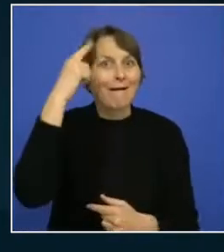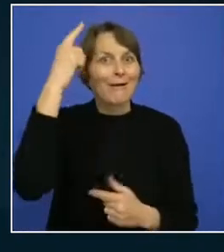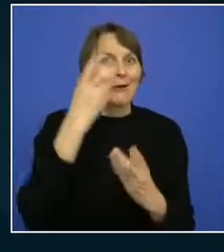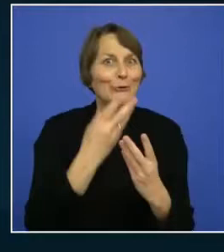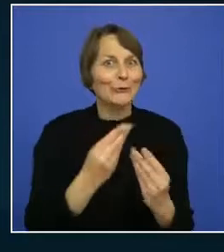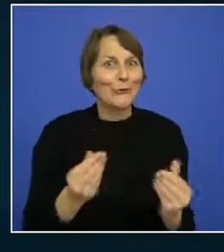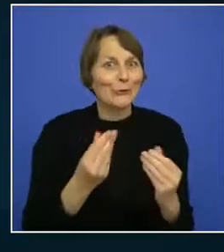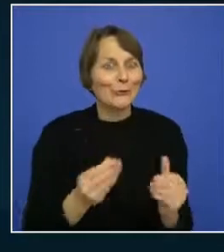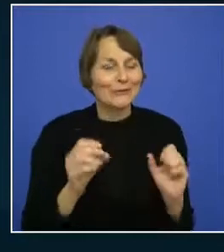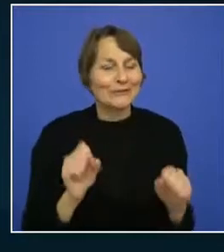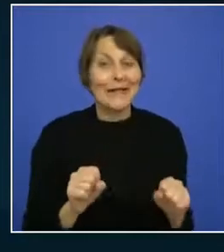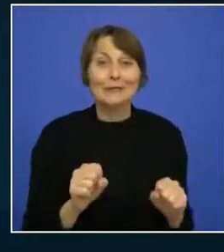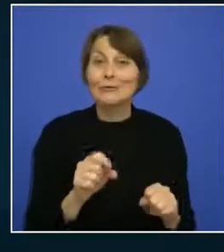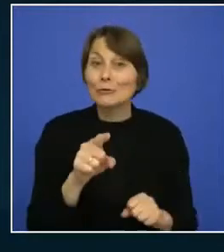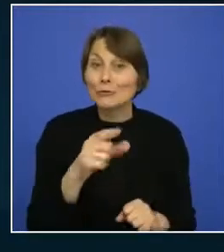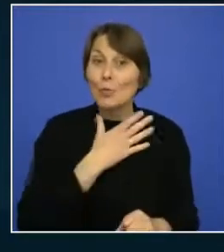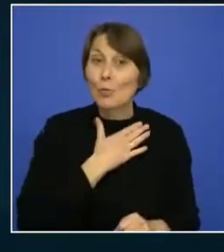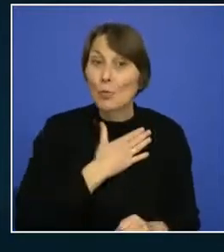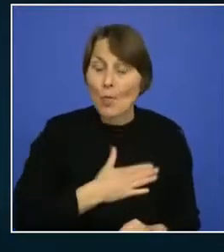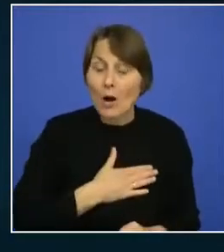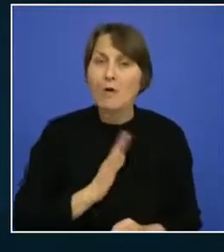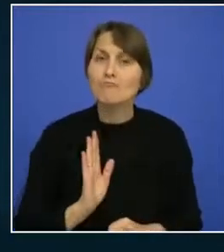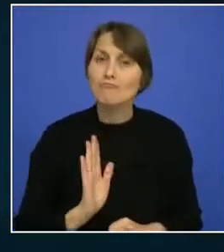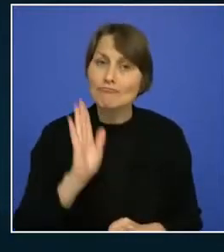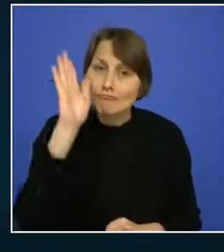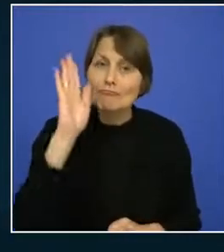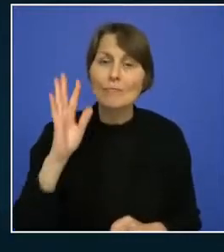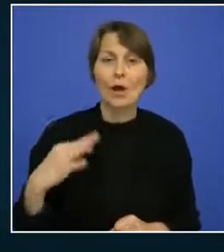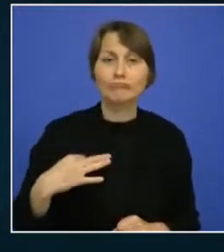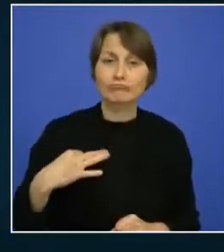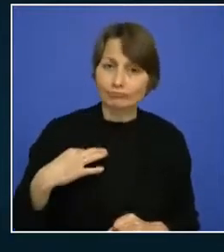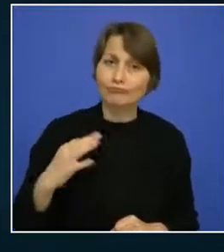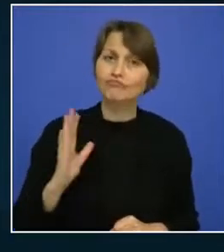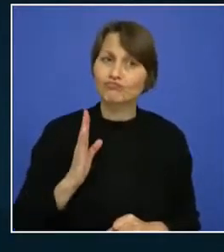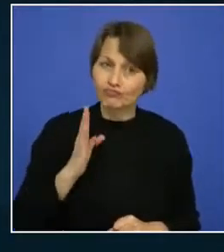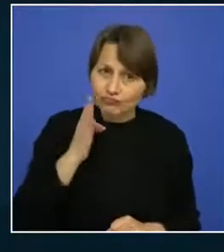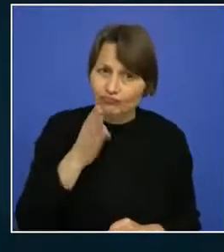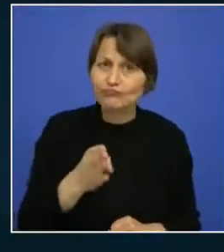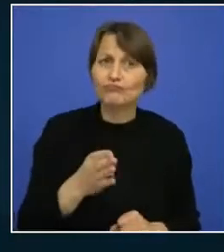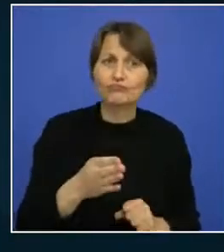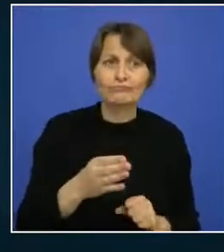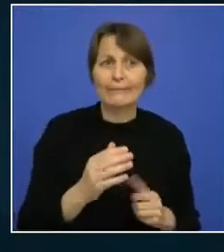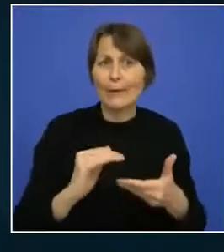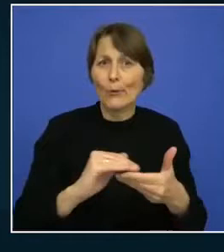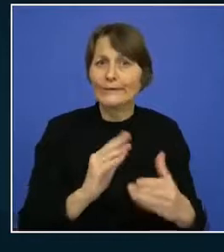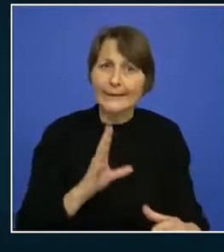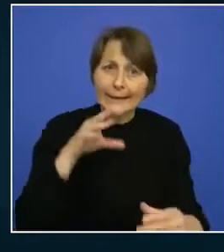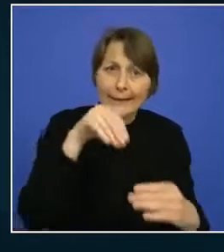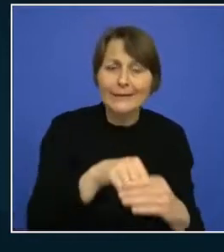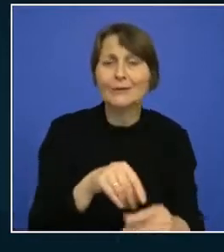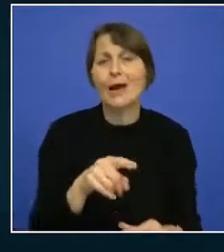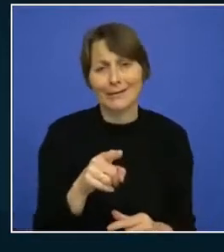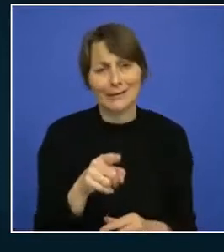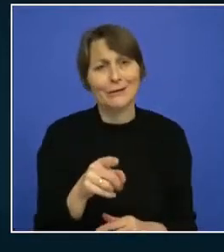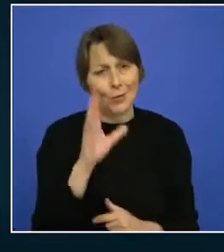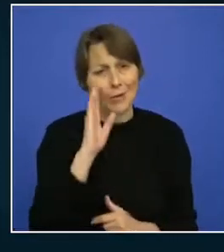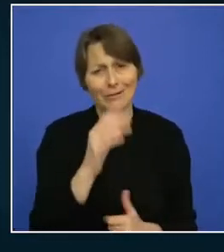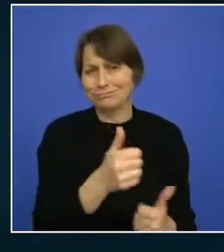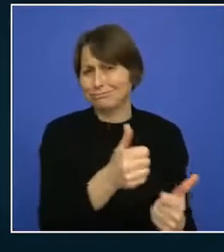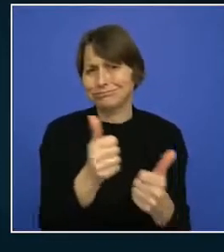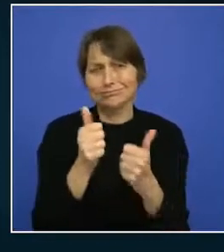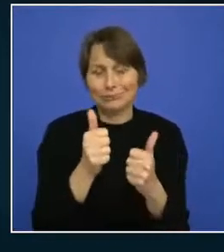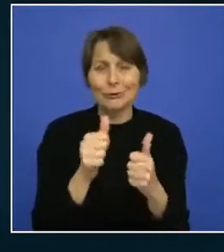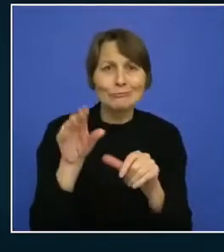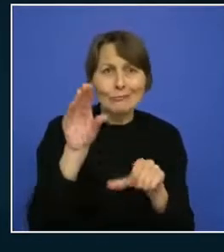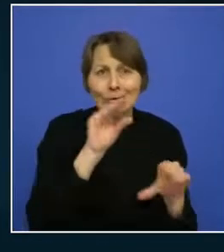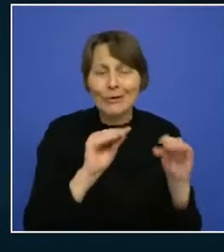go volunteer or work on something with an organization you like, I think you'll have a good time with all that you're going to learn.